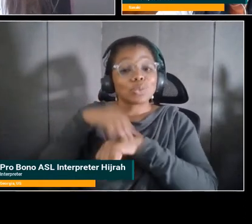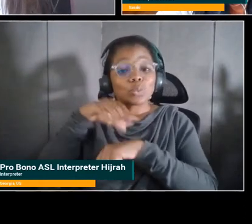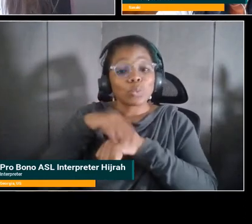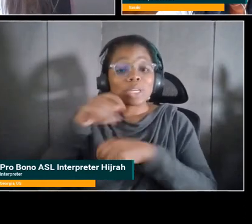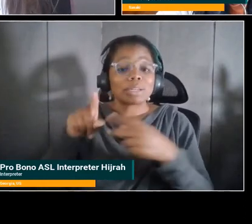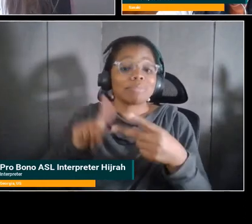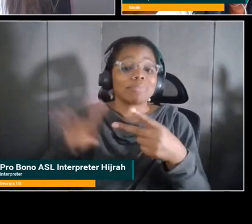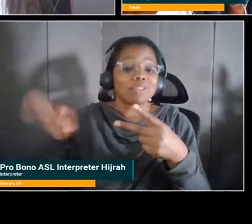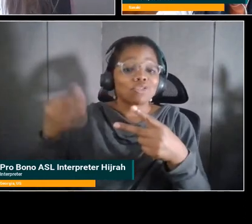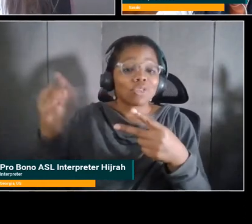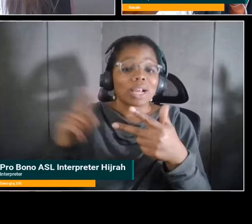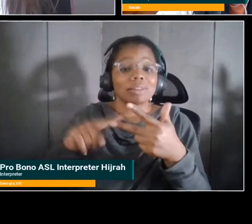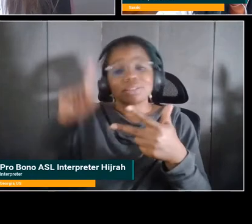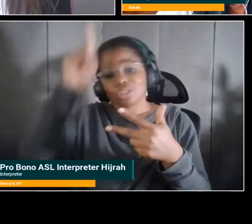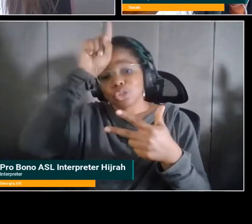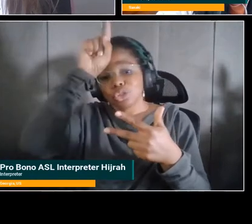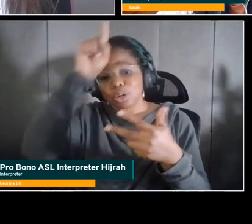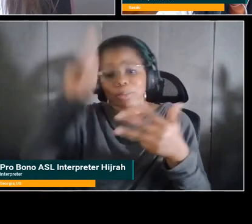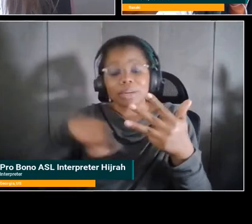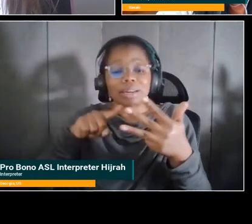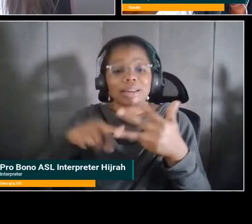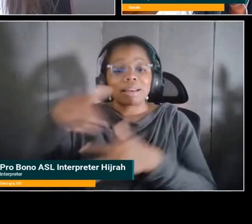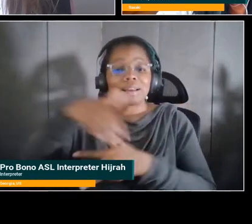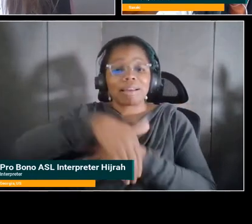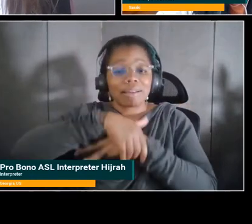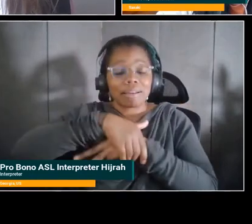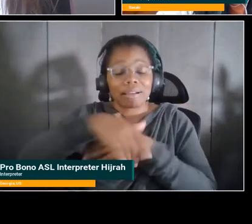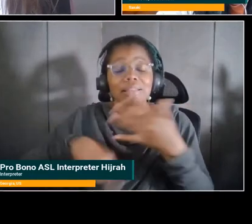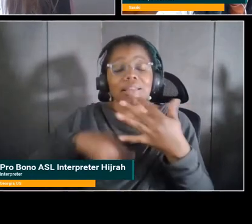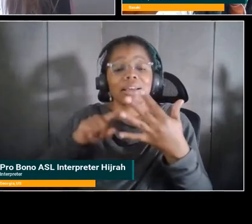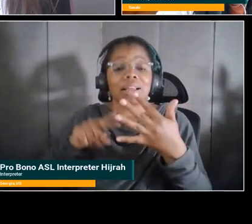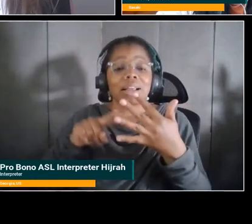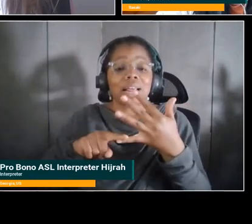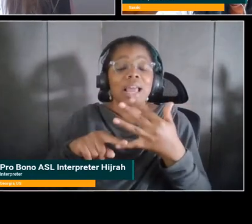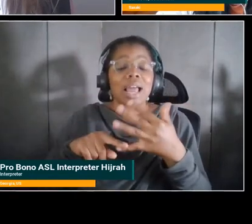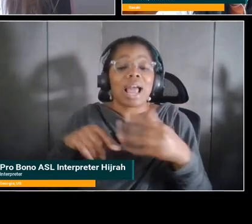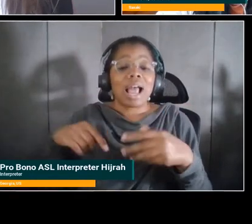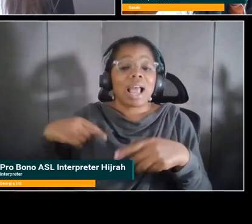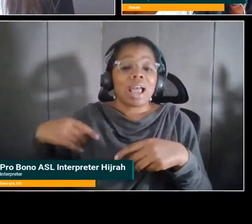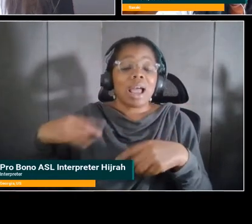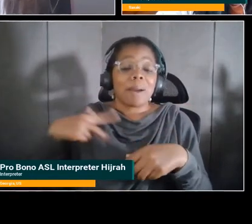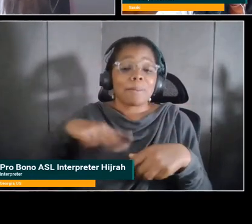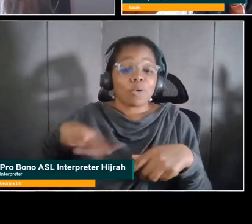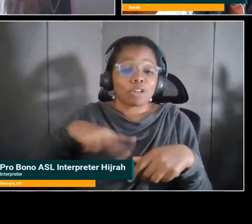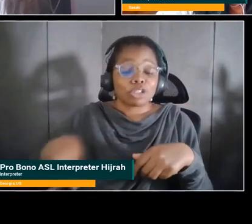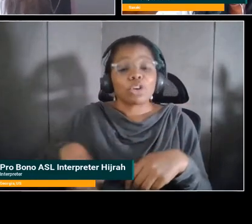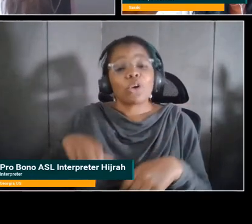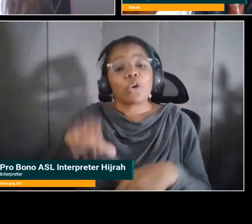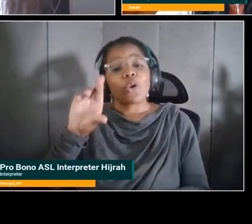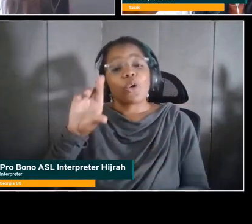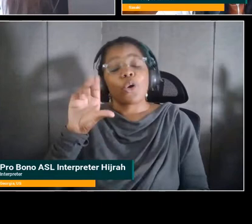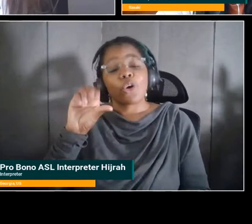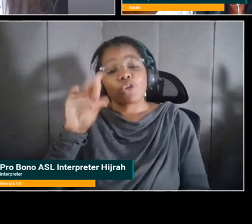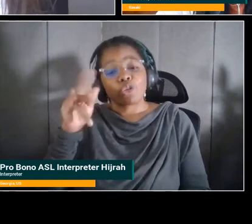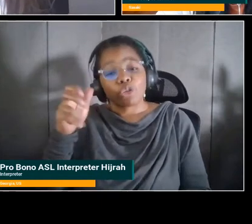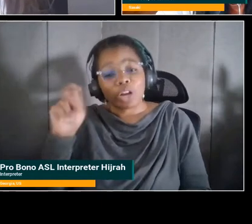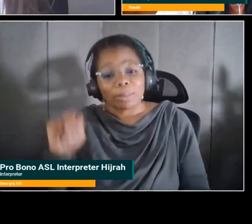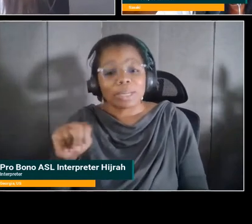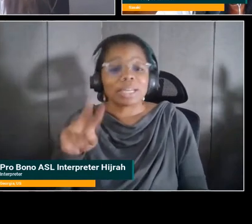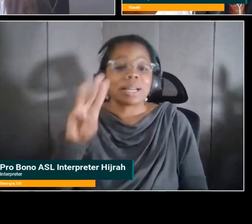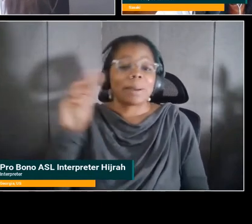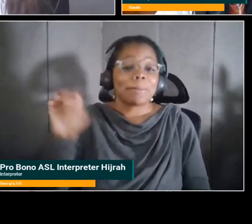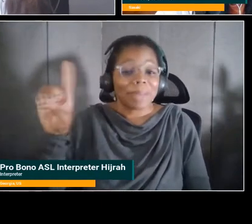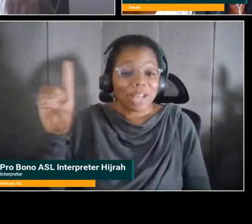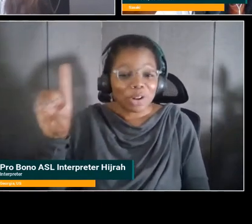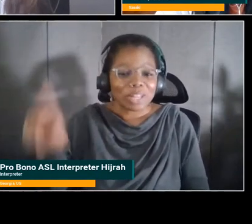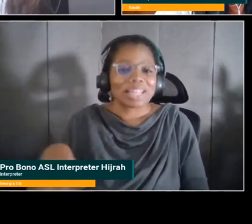France, Germany, England, Portugal, Brazil, the Caribbean, Maryland, and California, and is joining